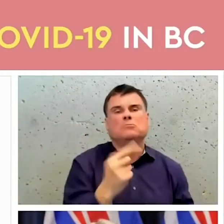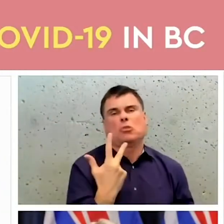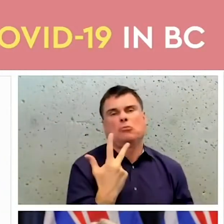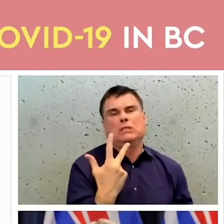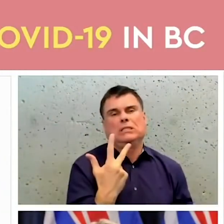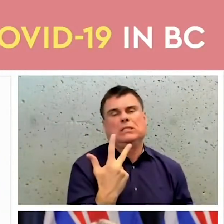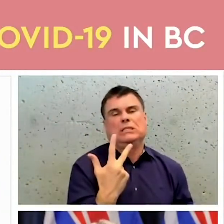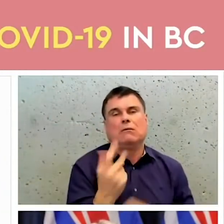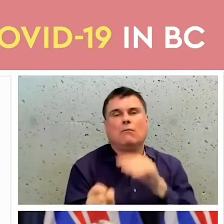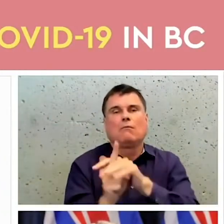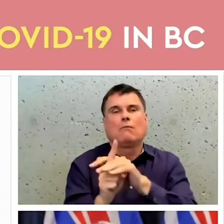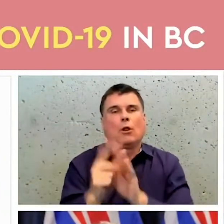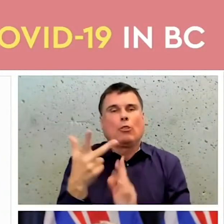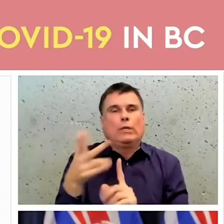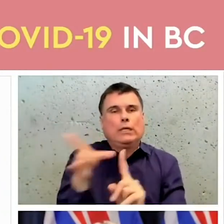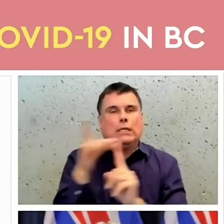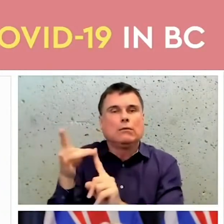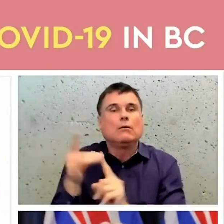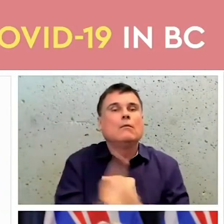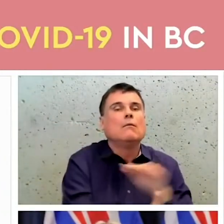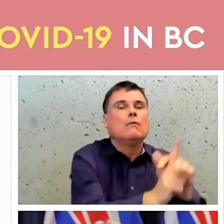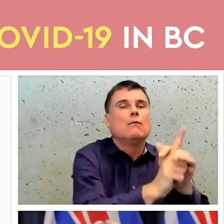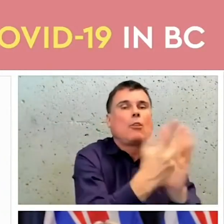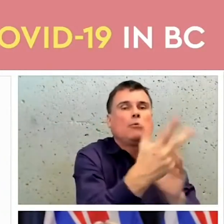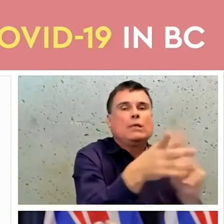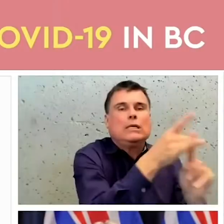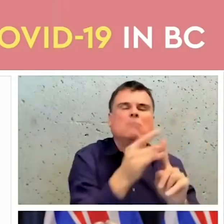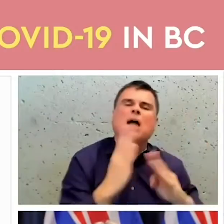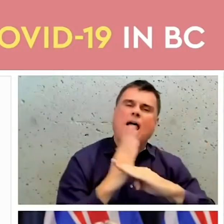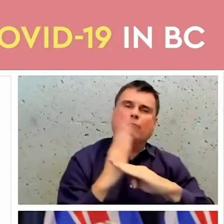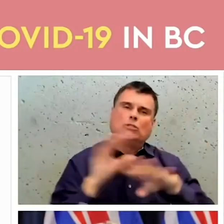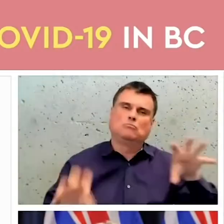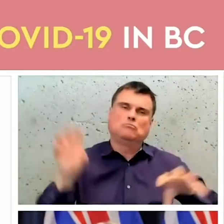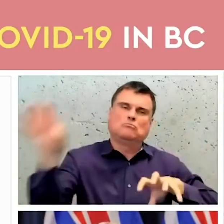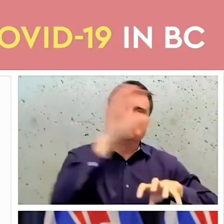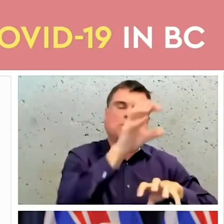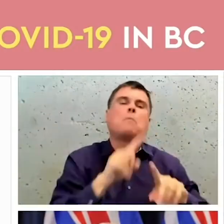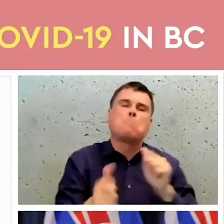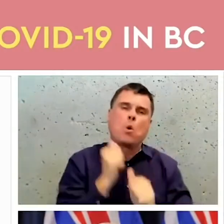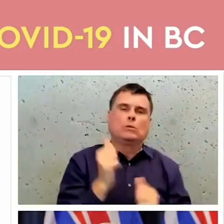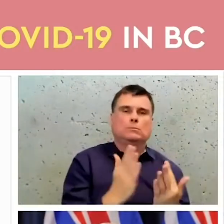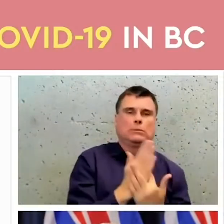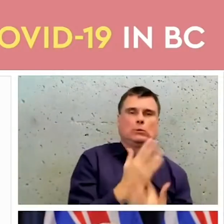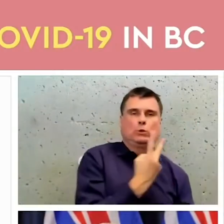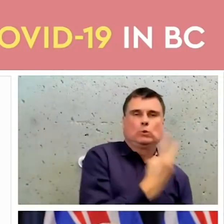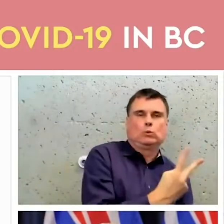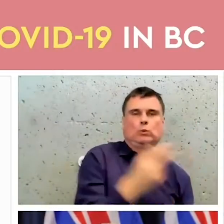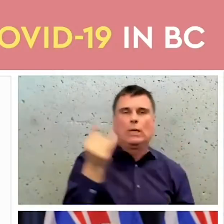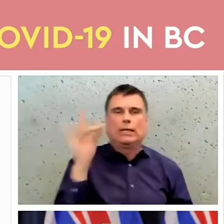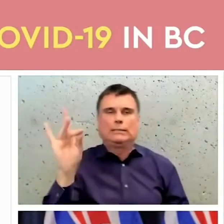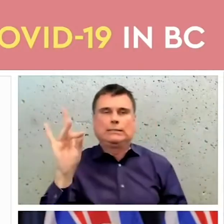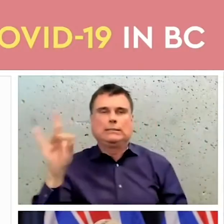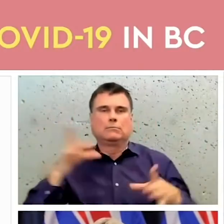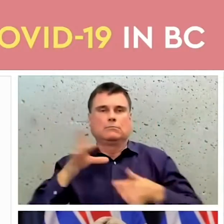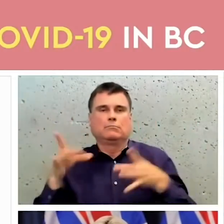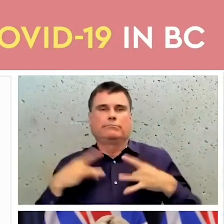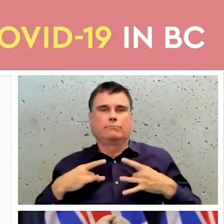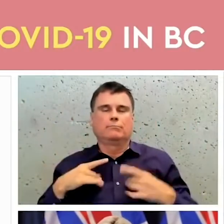size of the clusters was 2. And again, reflects the increased transmissibility of the virus strain that we're seeing right